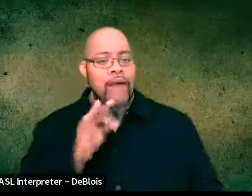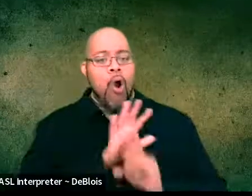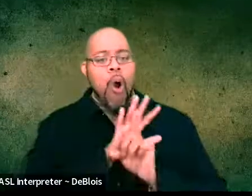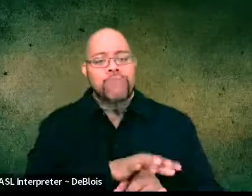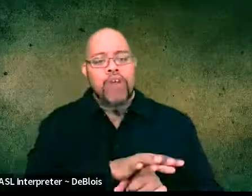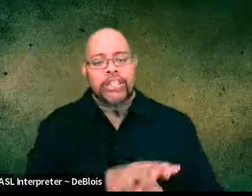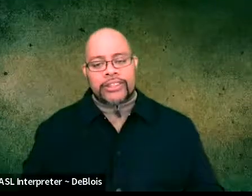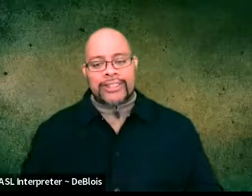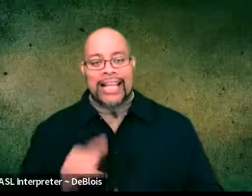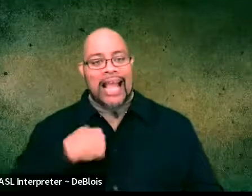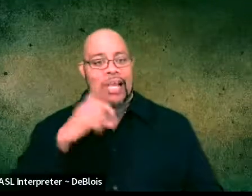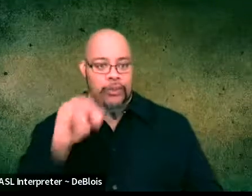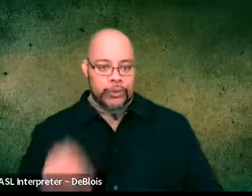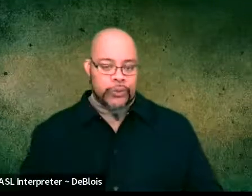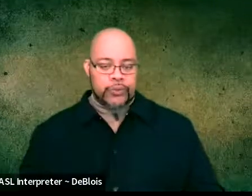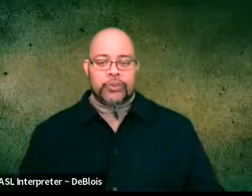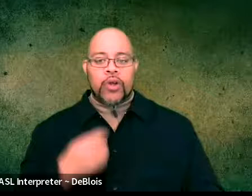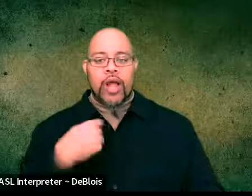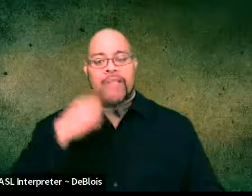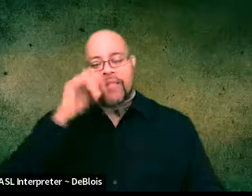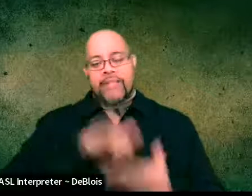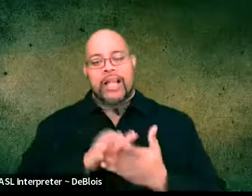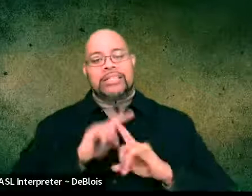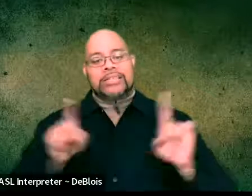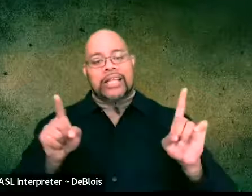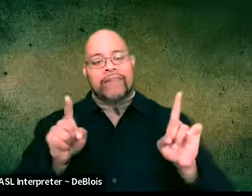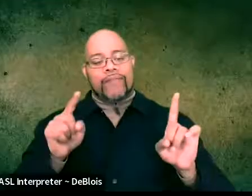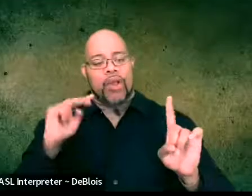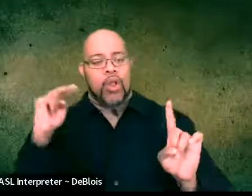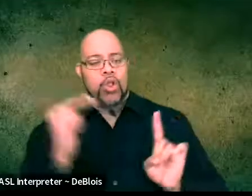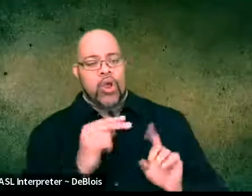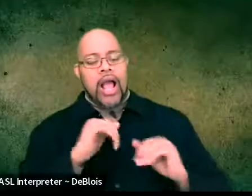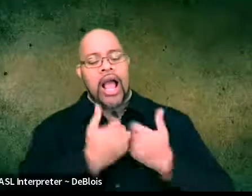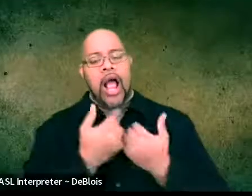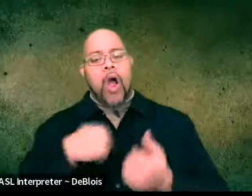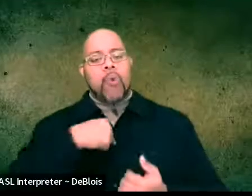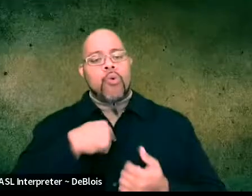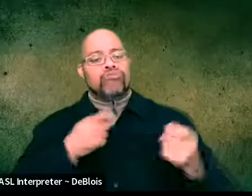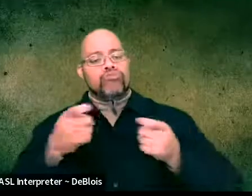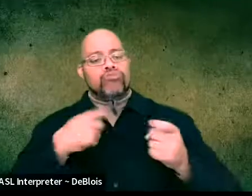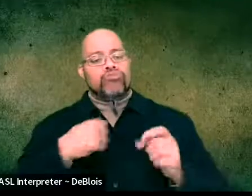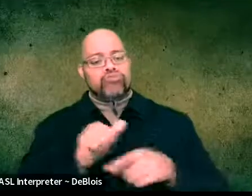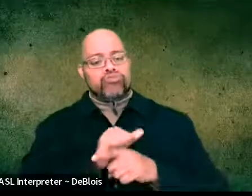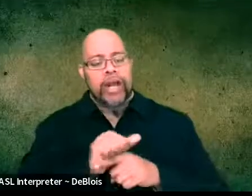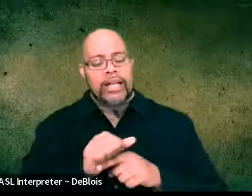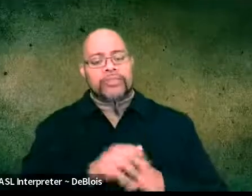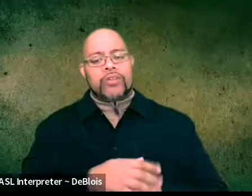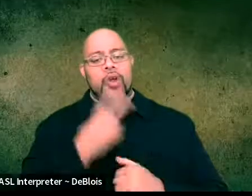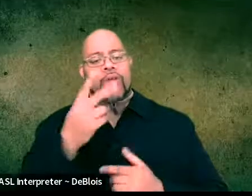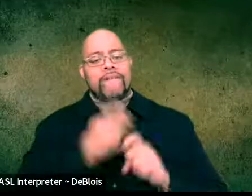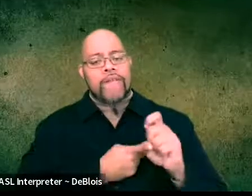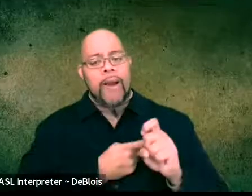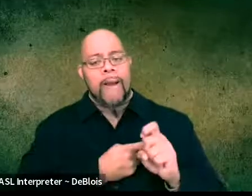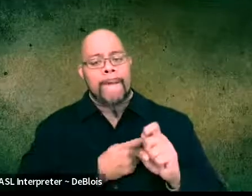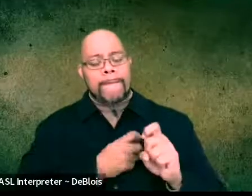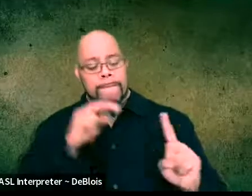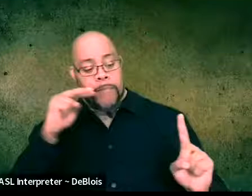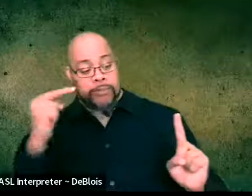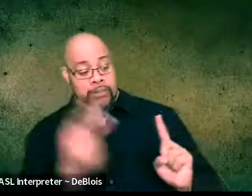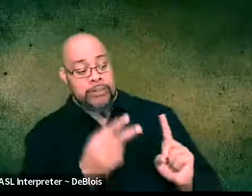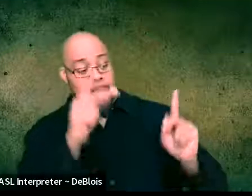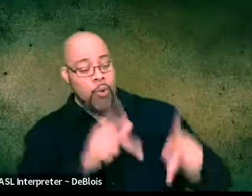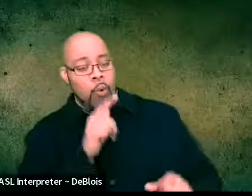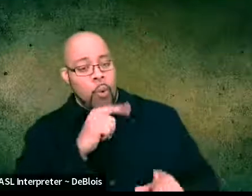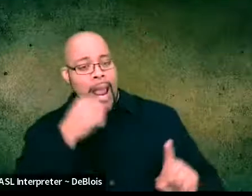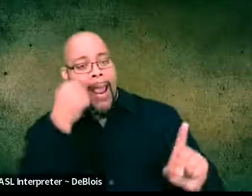oppression like I do. So I think we take a different look at how we run our trainings, looking at it from the lens of someone who is